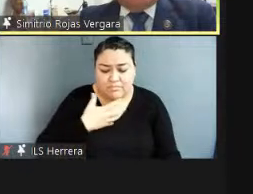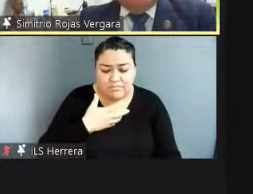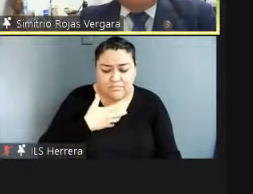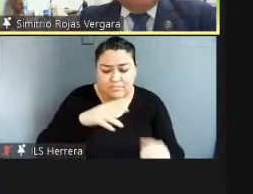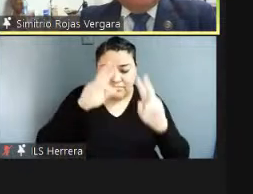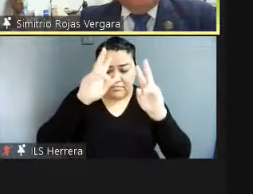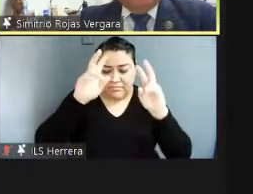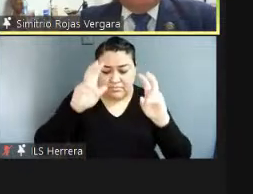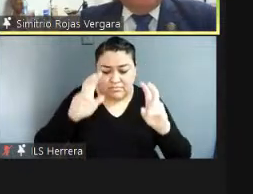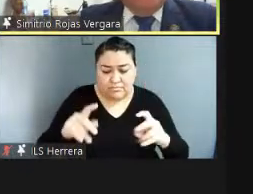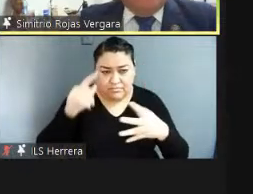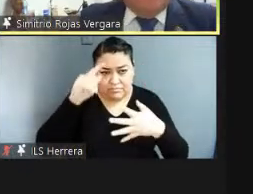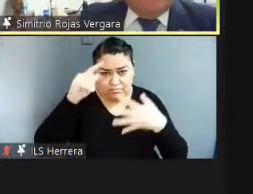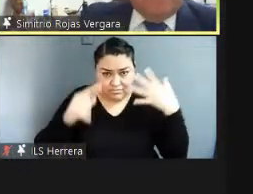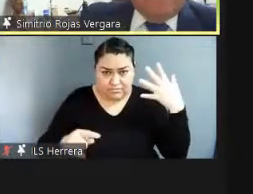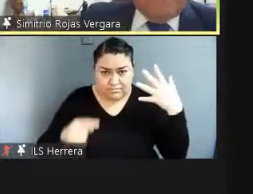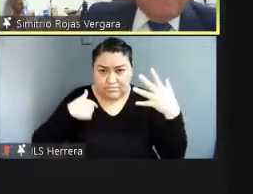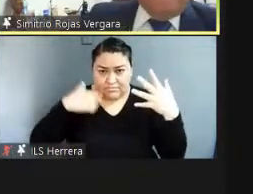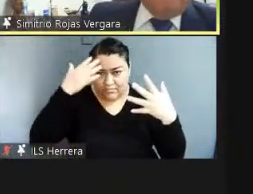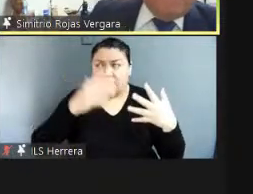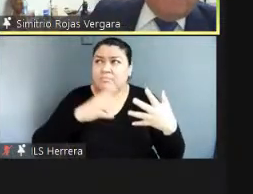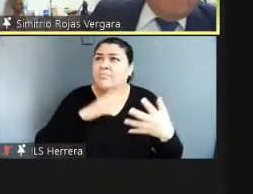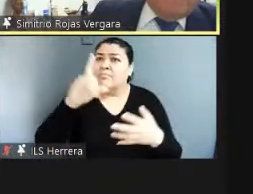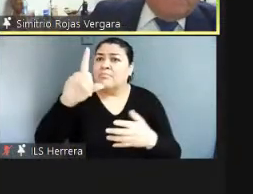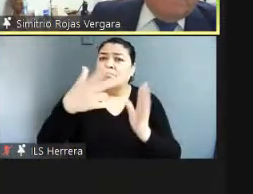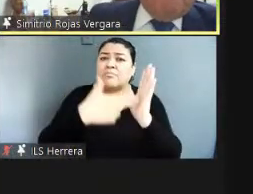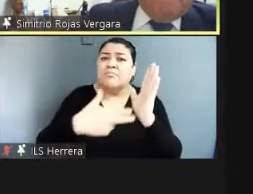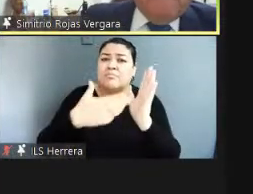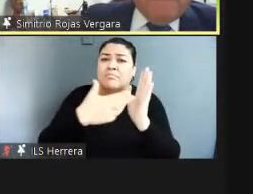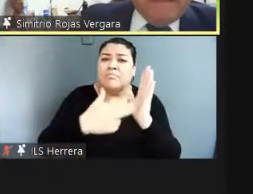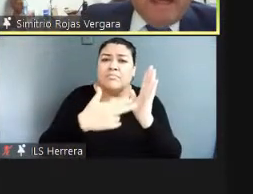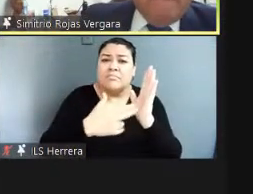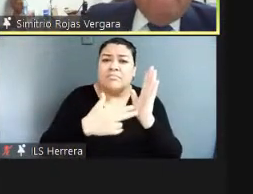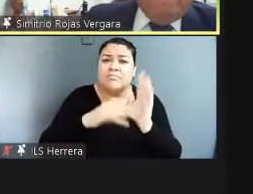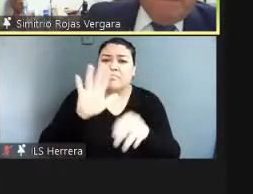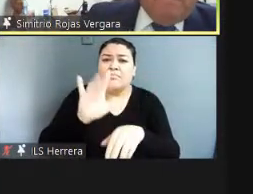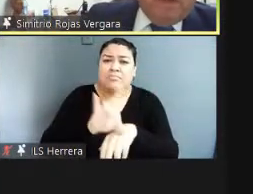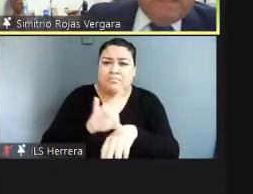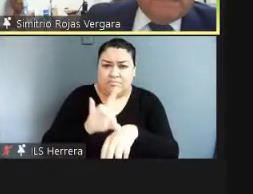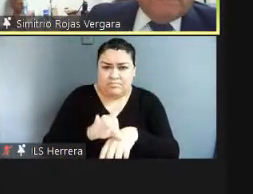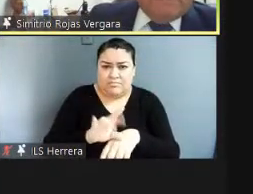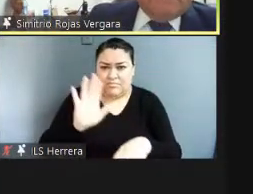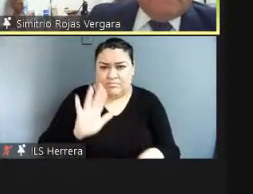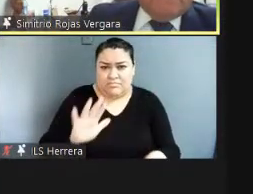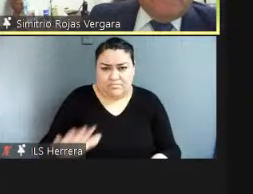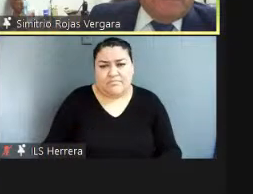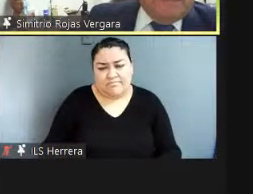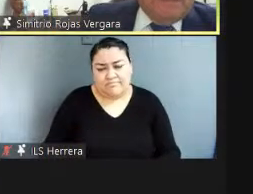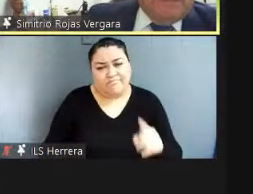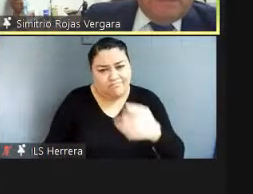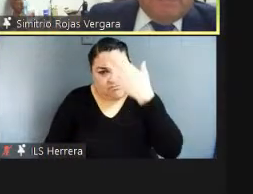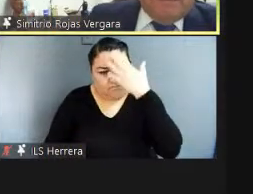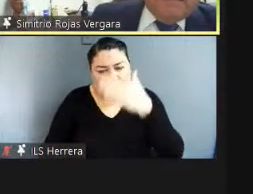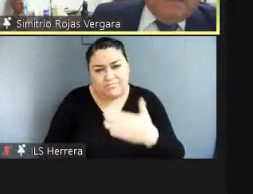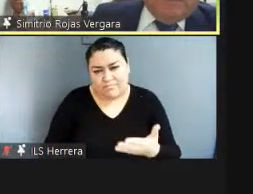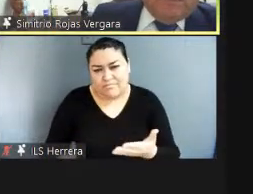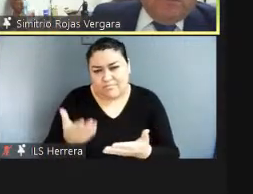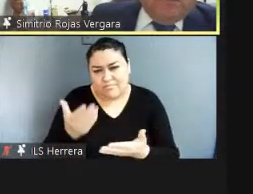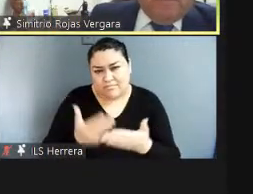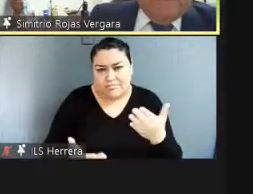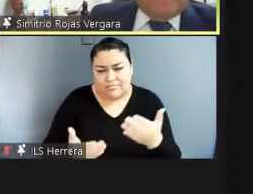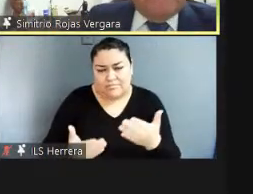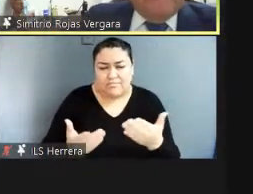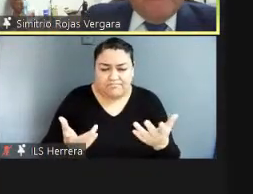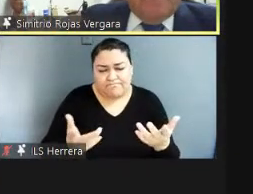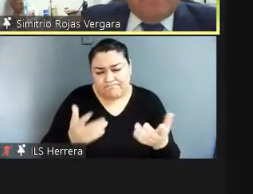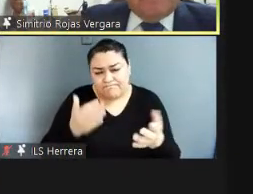We have, for instance, a simulation lab where we have been working in a limited way due to